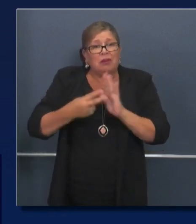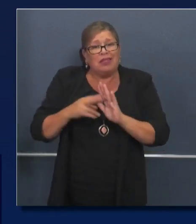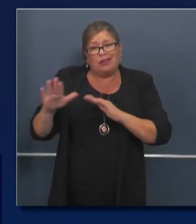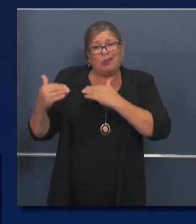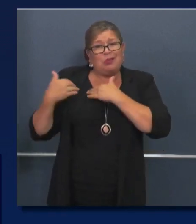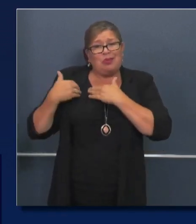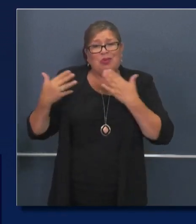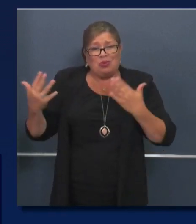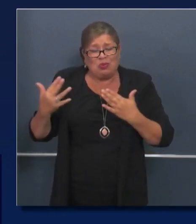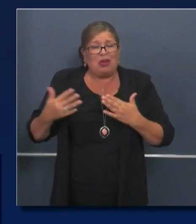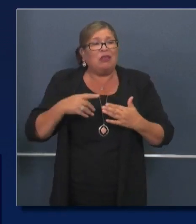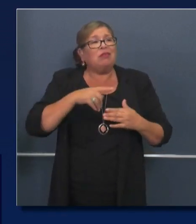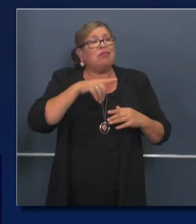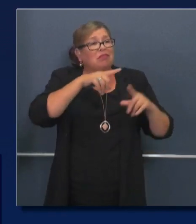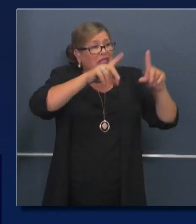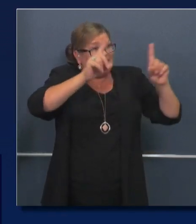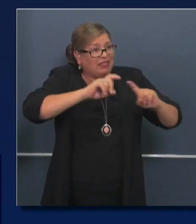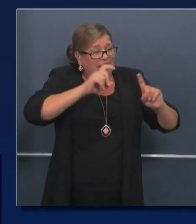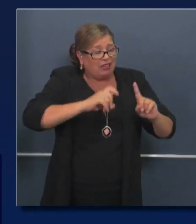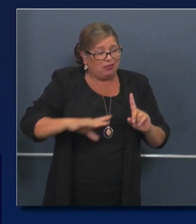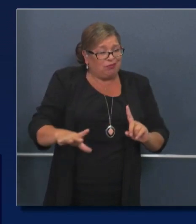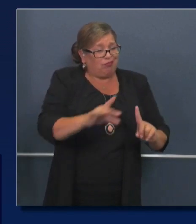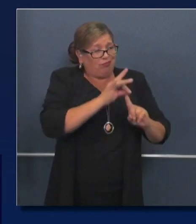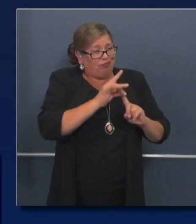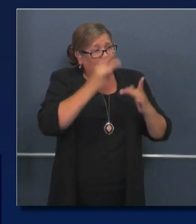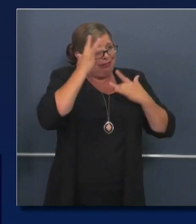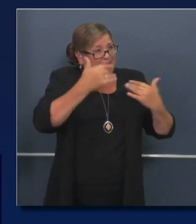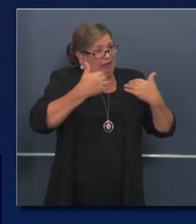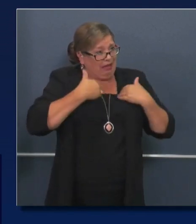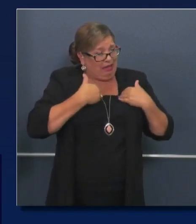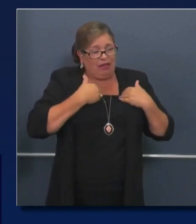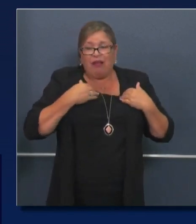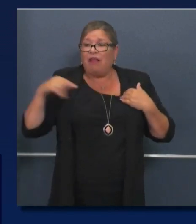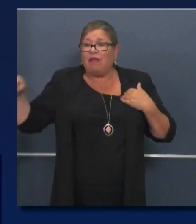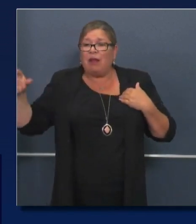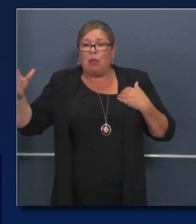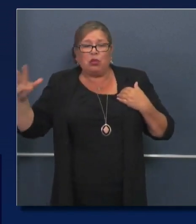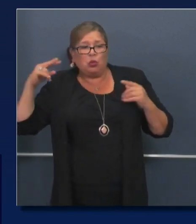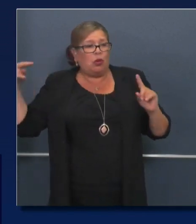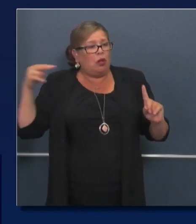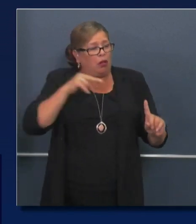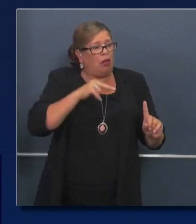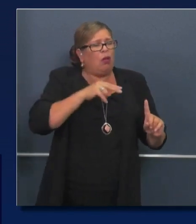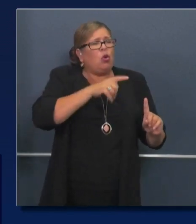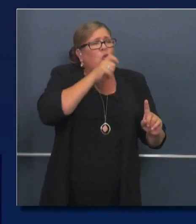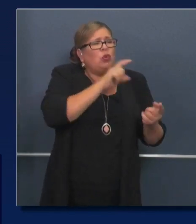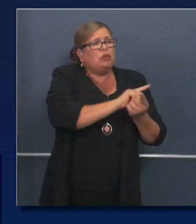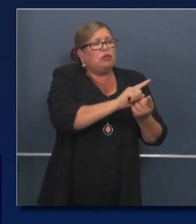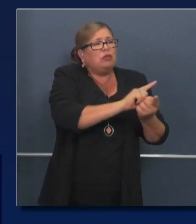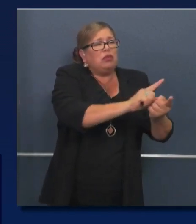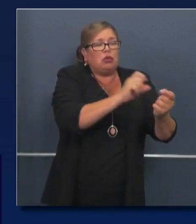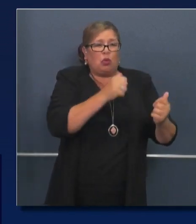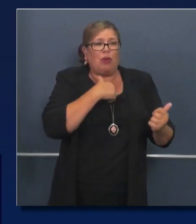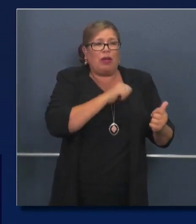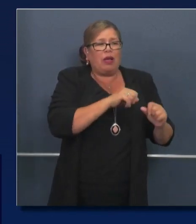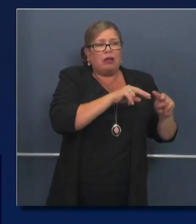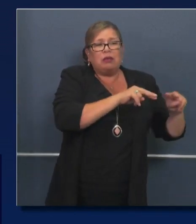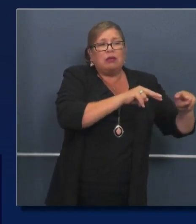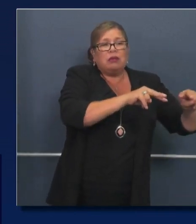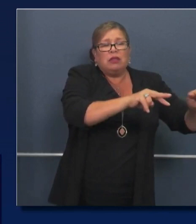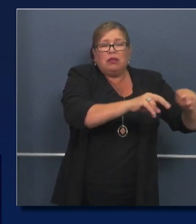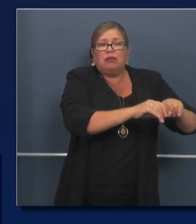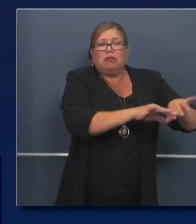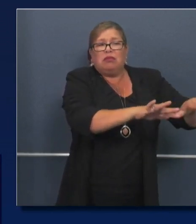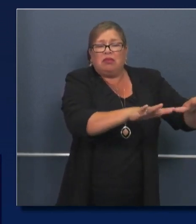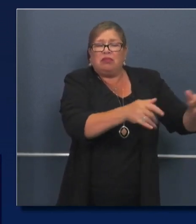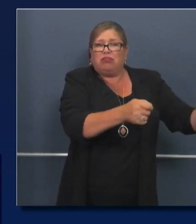trained every single week, hundreds and hundreds being trained every day that will be part of this tracing core. And we have